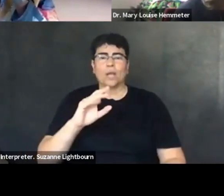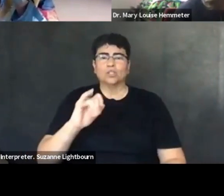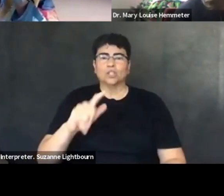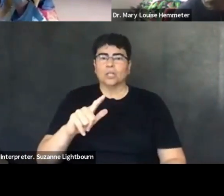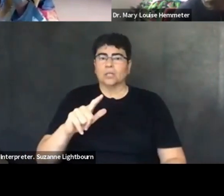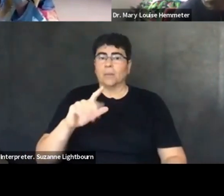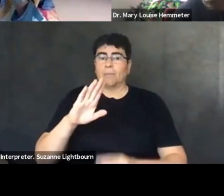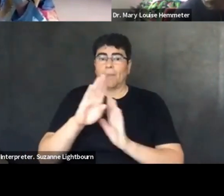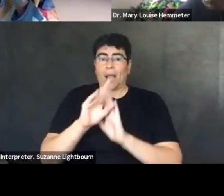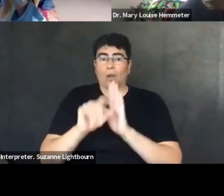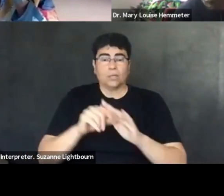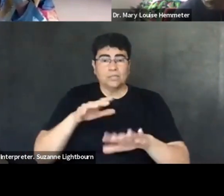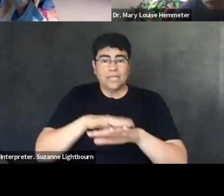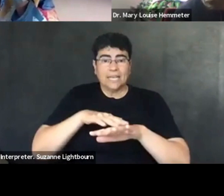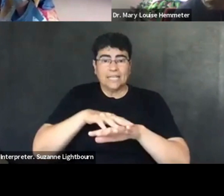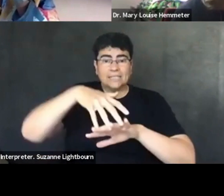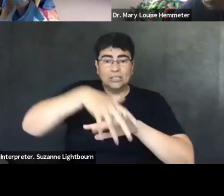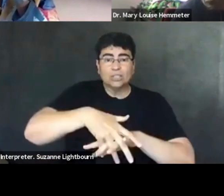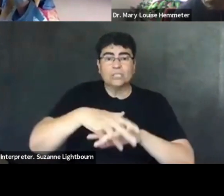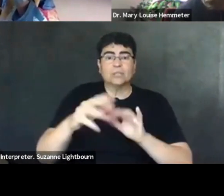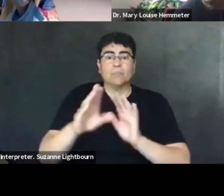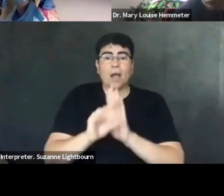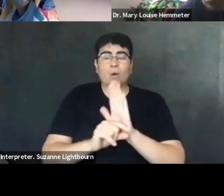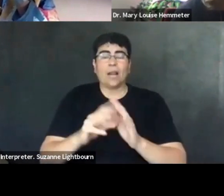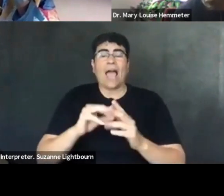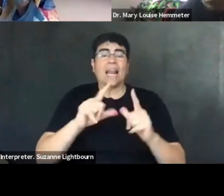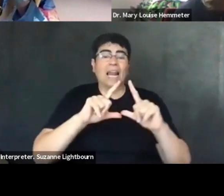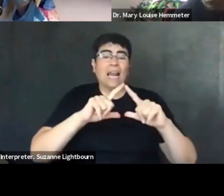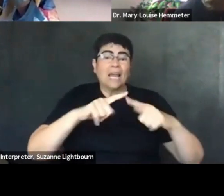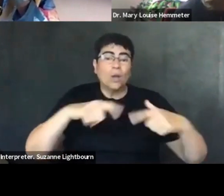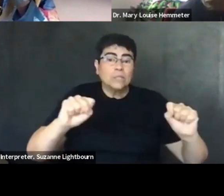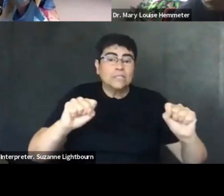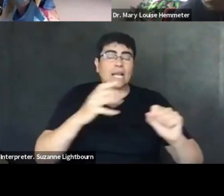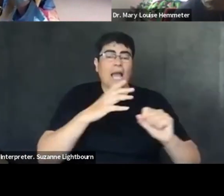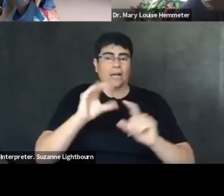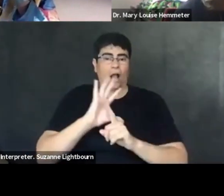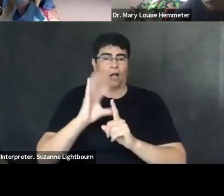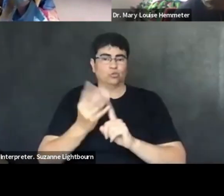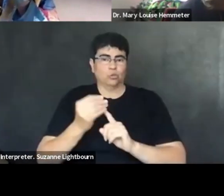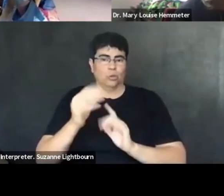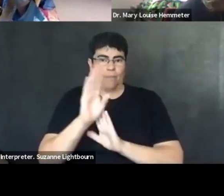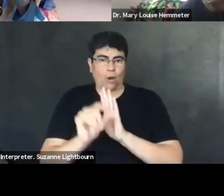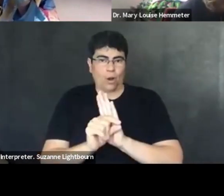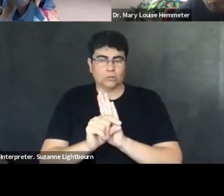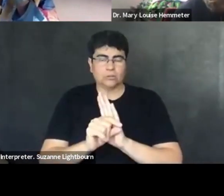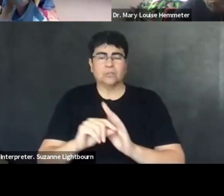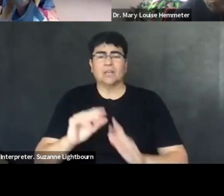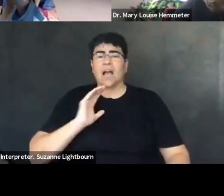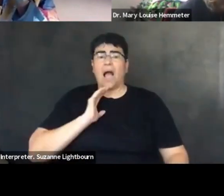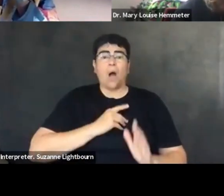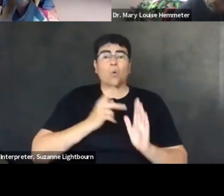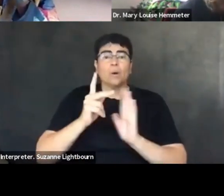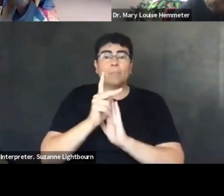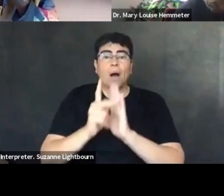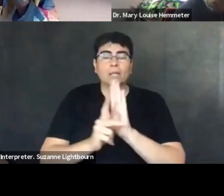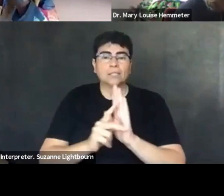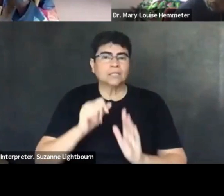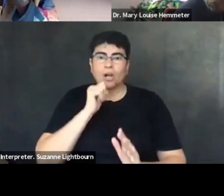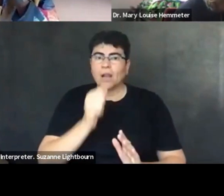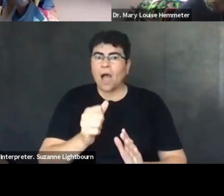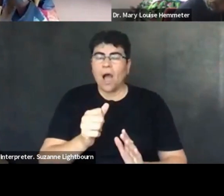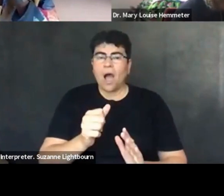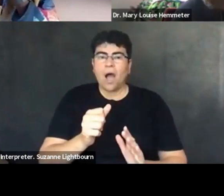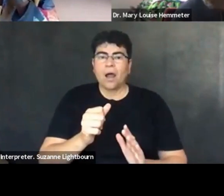indigenous backgrounds, and linguistic and cultural backgrounds. And so our policies essentially are not